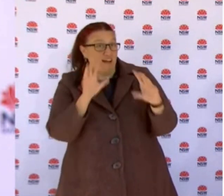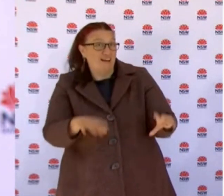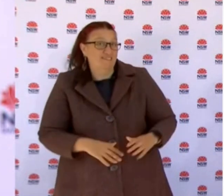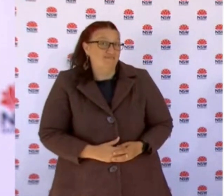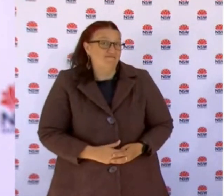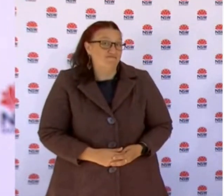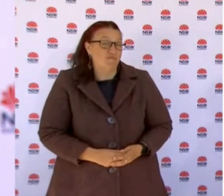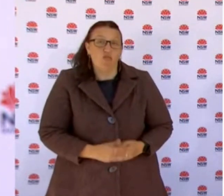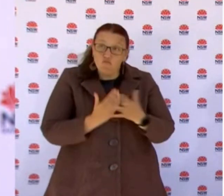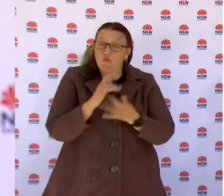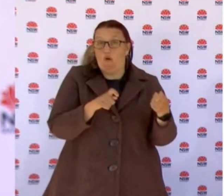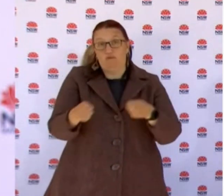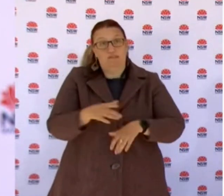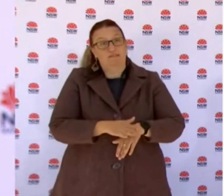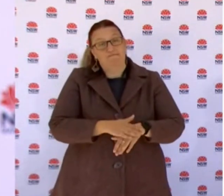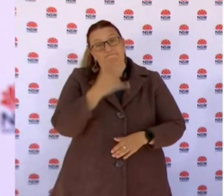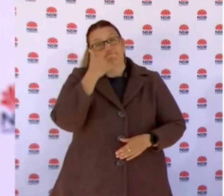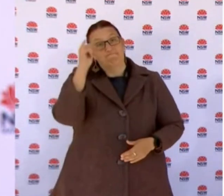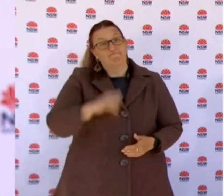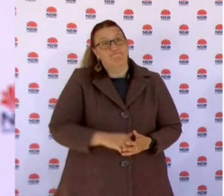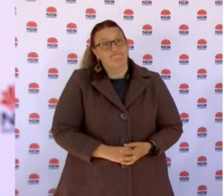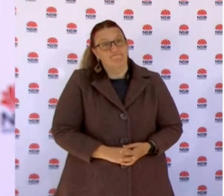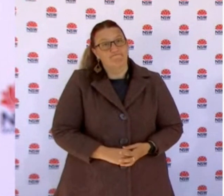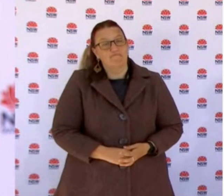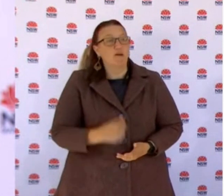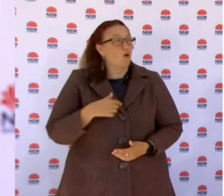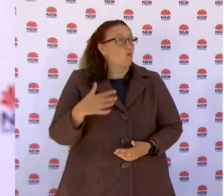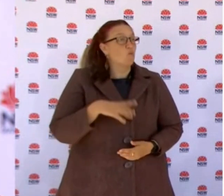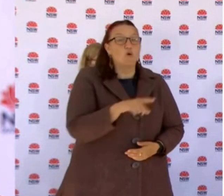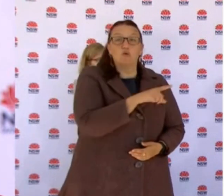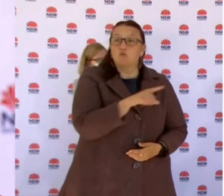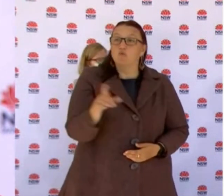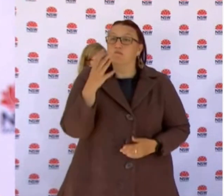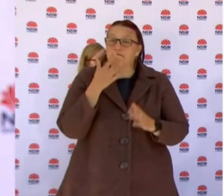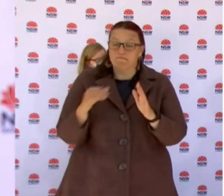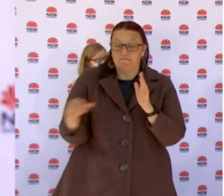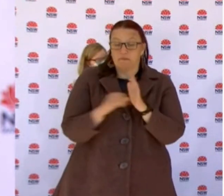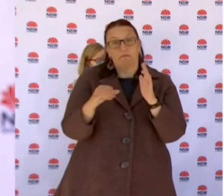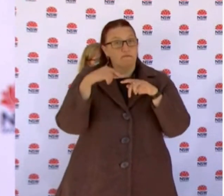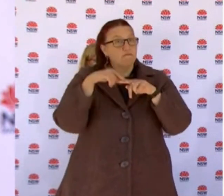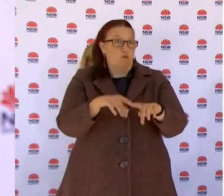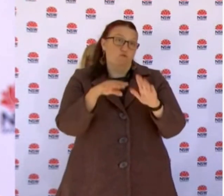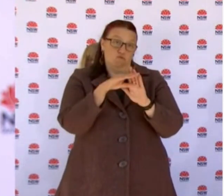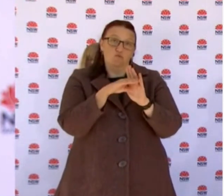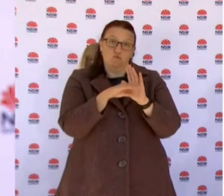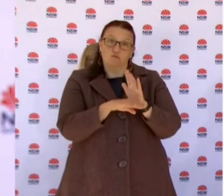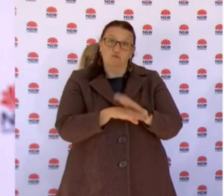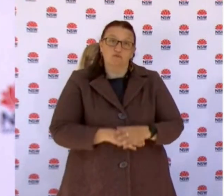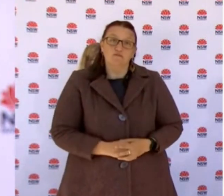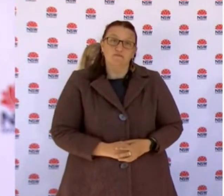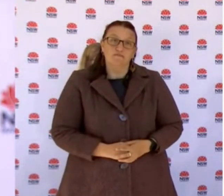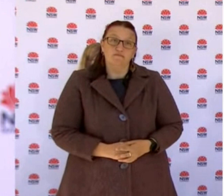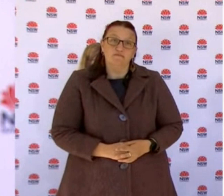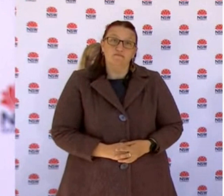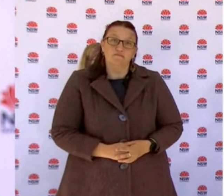everybody to keep at it. Let's not give up. Let's make sure we're maintaining the rules that we've been asked to do. And again, as Dr. Chant